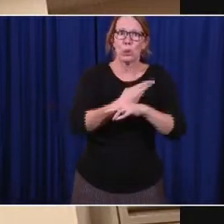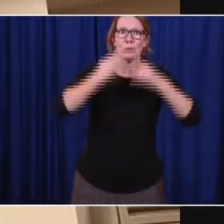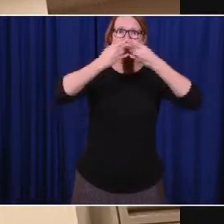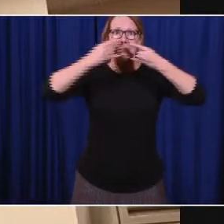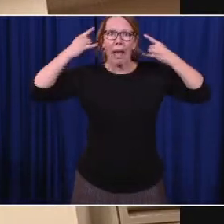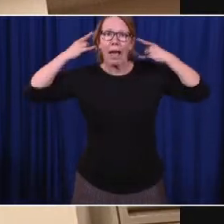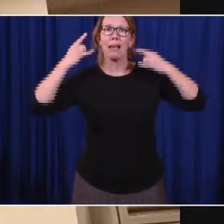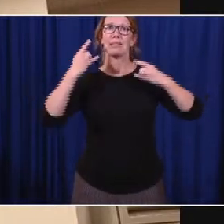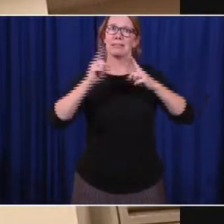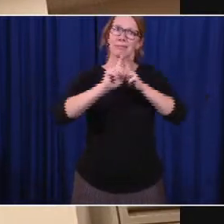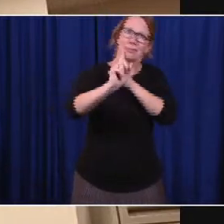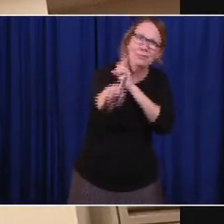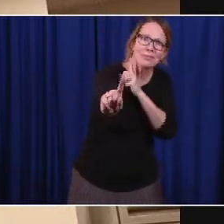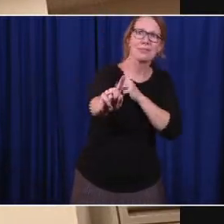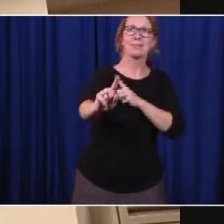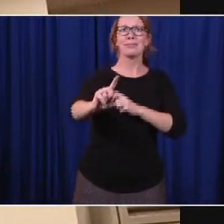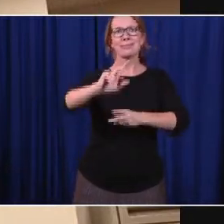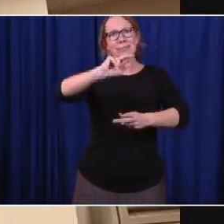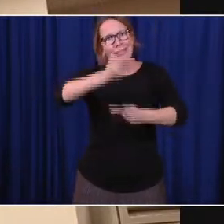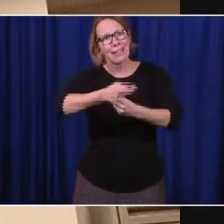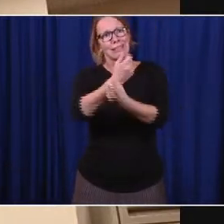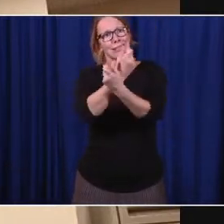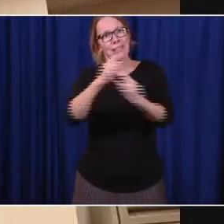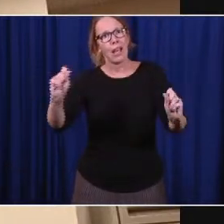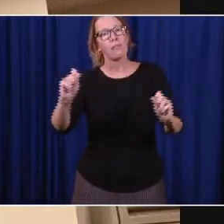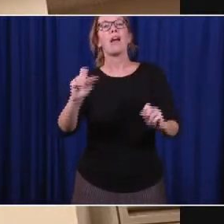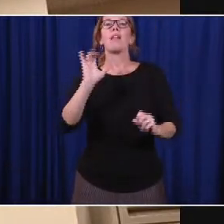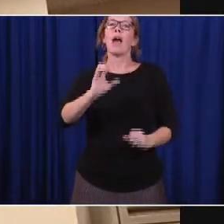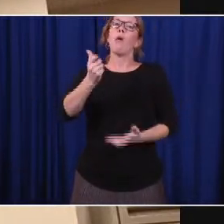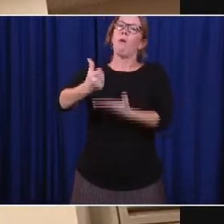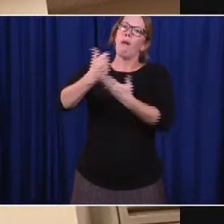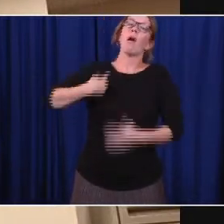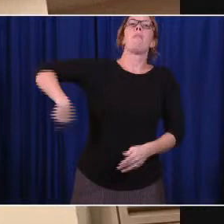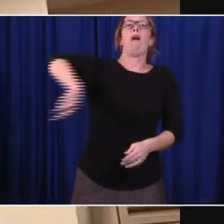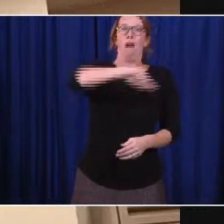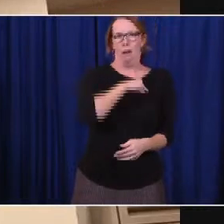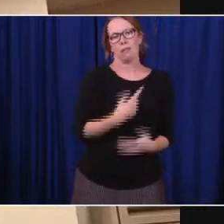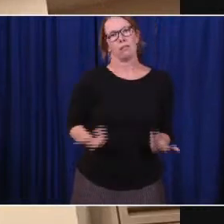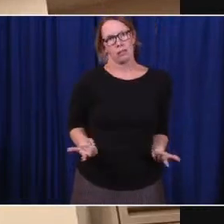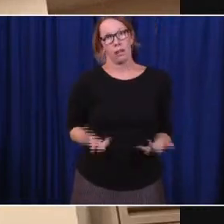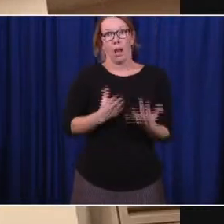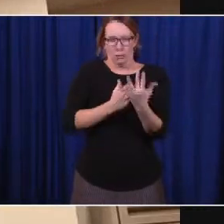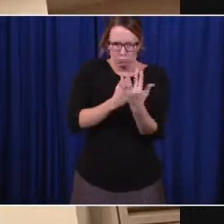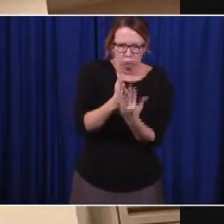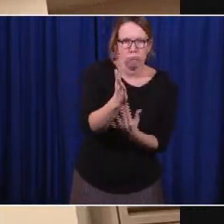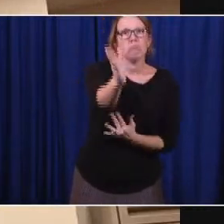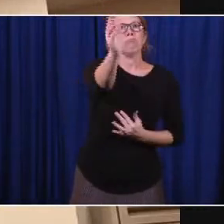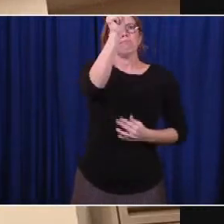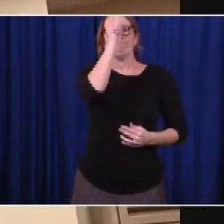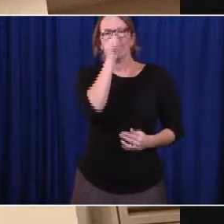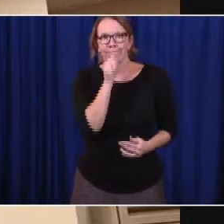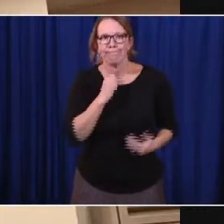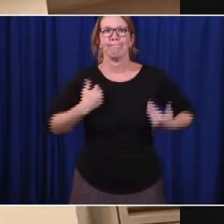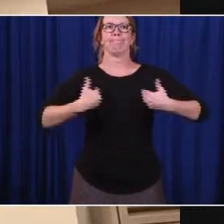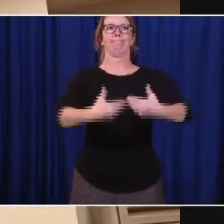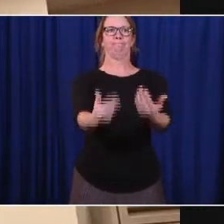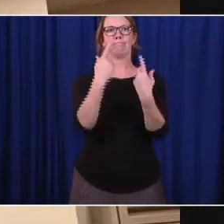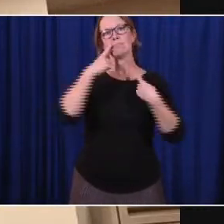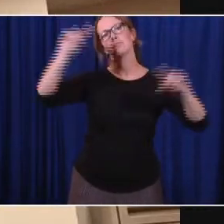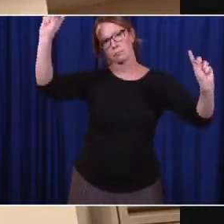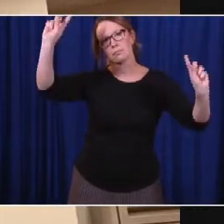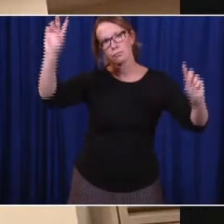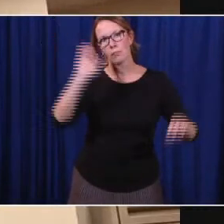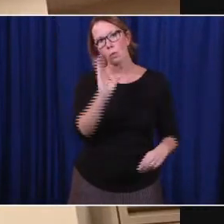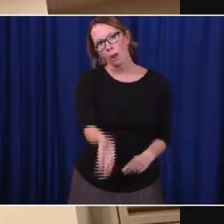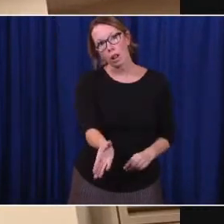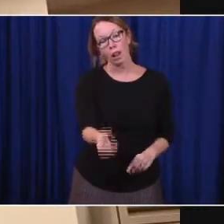home, stay safe, and that's what's going to help get us through in the long run, then, that's all we can ask for. Because we